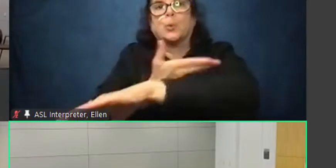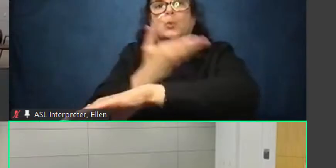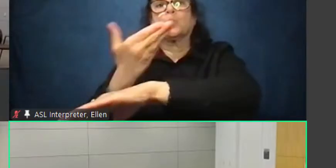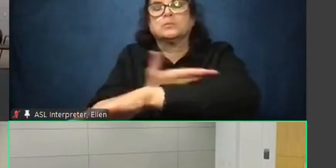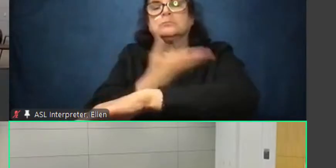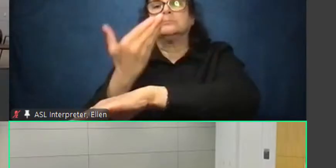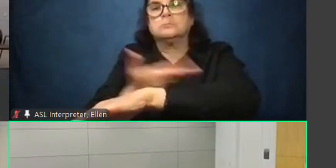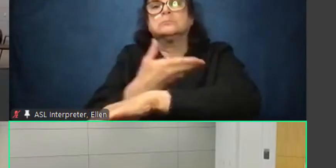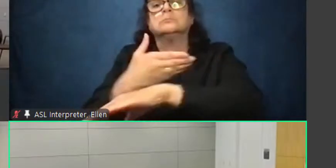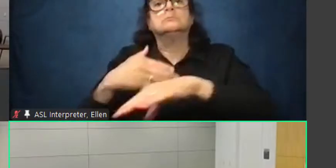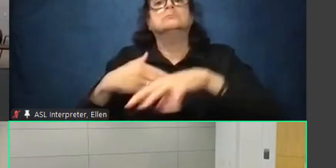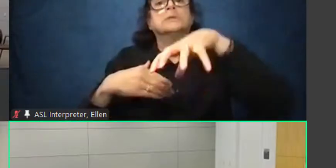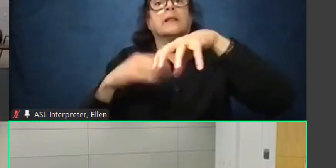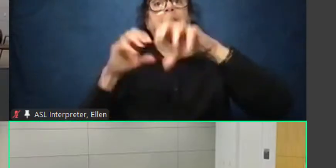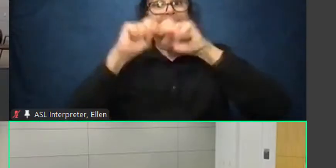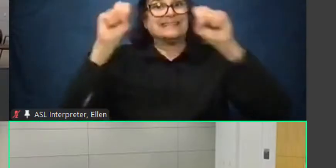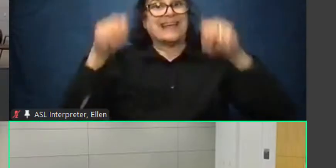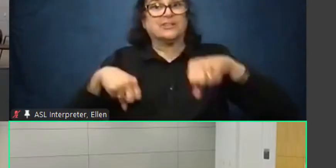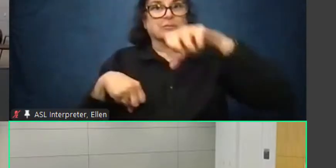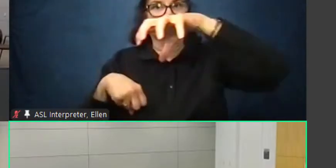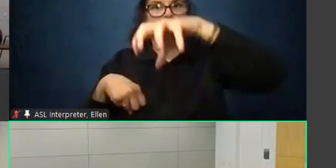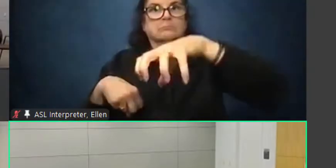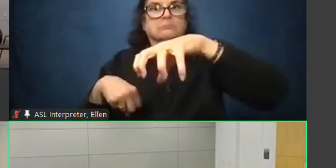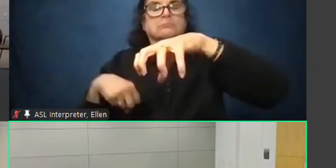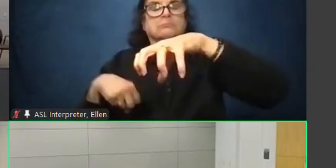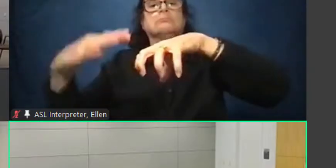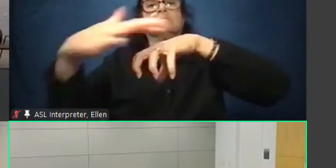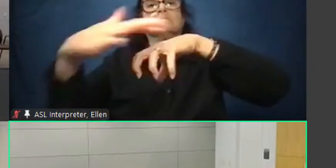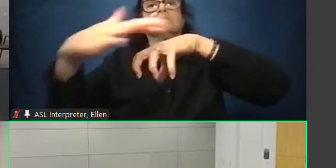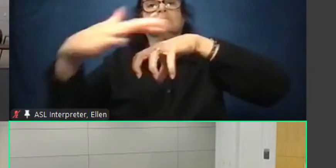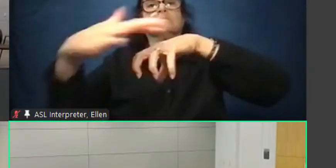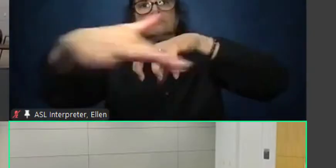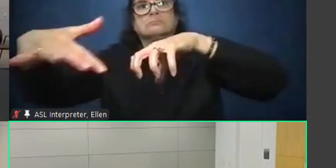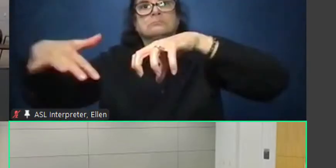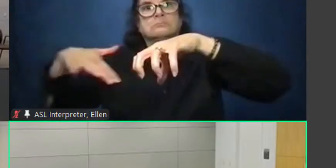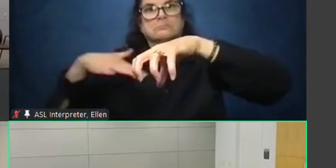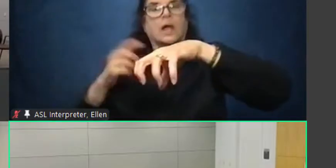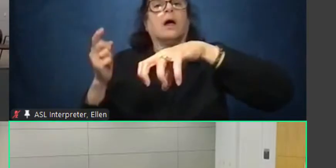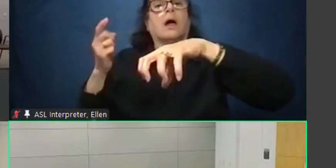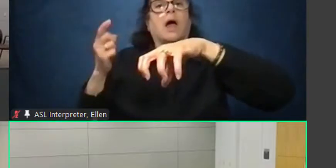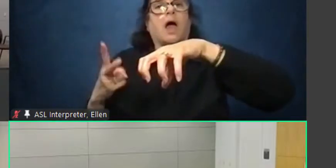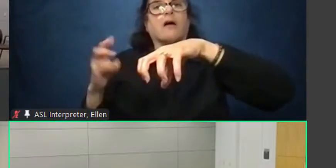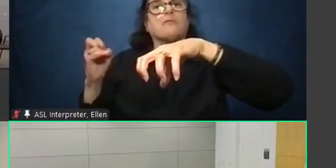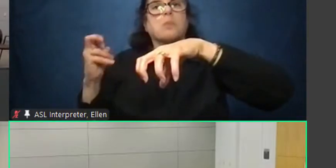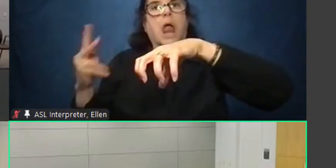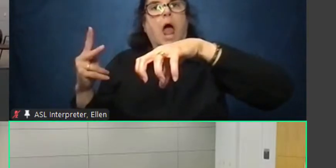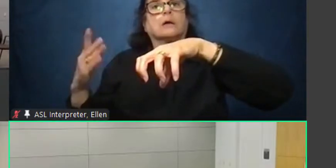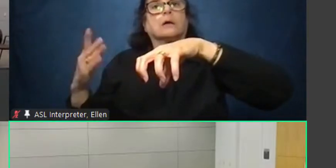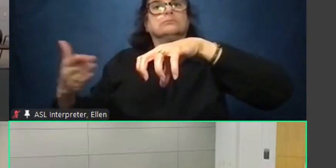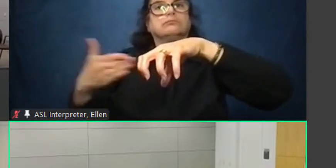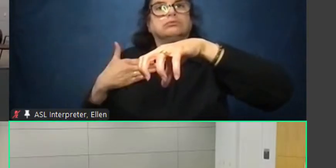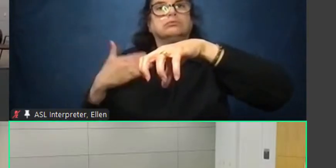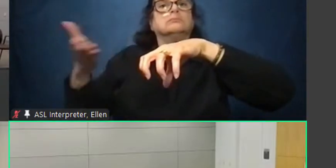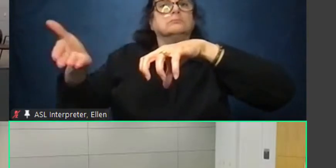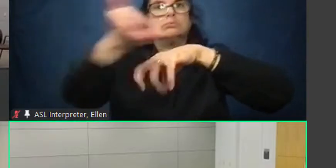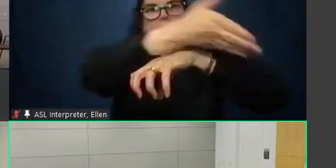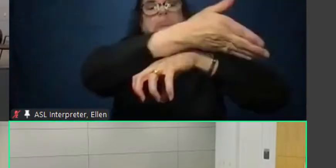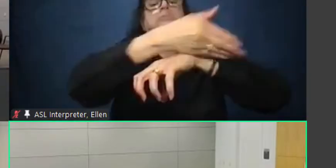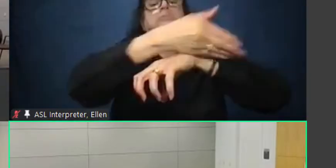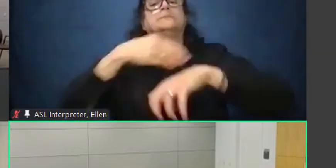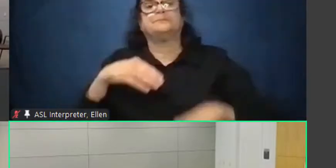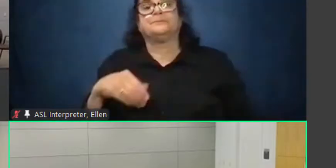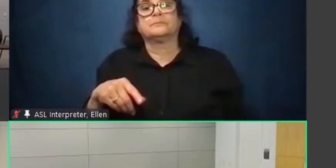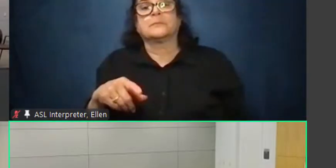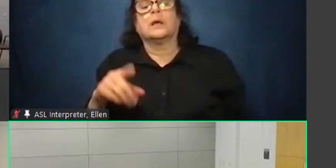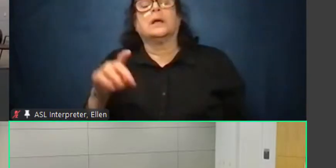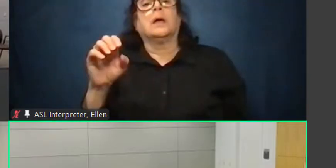station. So we took it back. It's like half a block even in some cases where we did. Yeah, no, I know. Did the alley egress points around those stations,